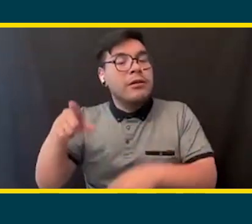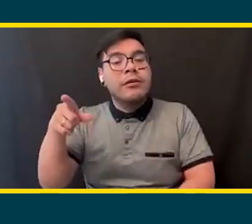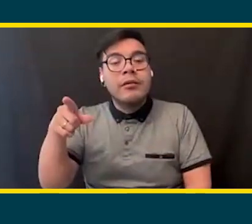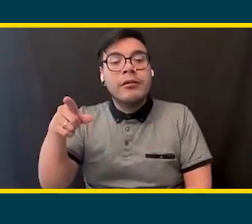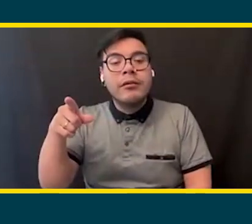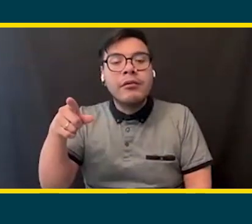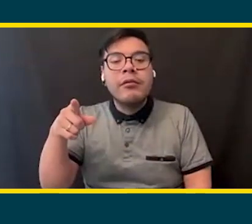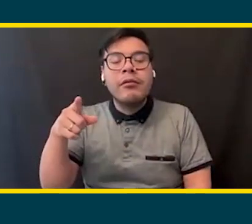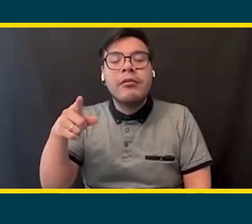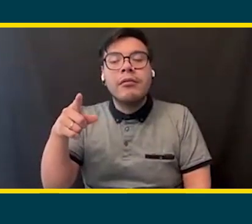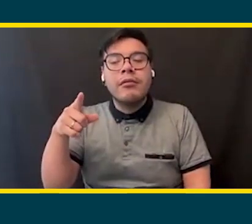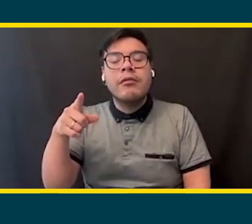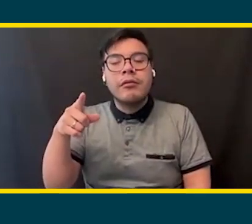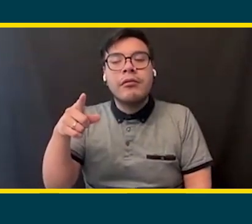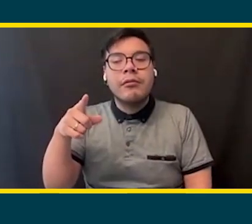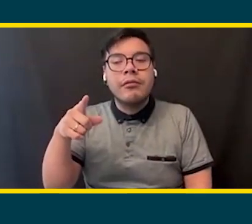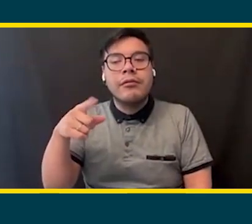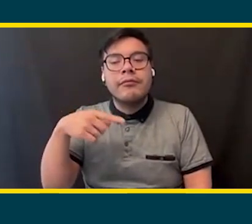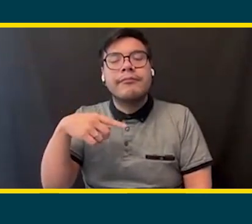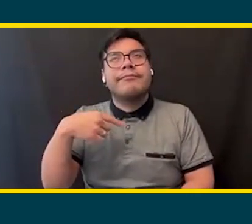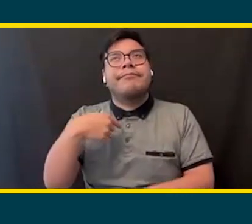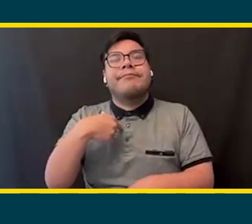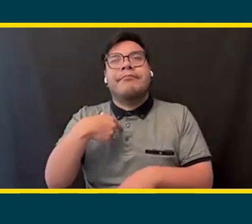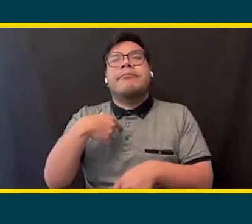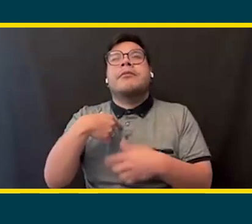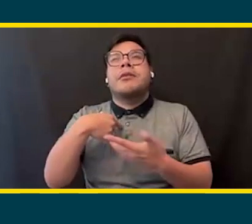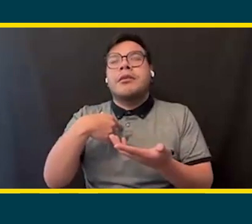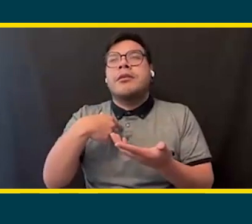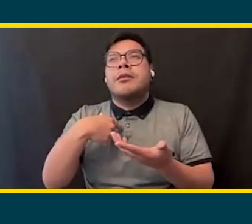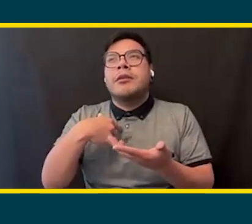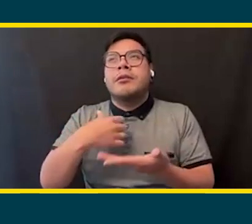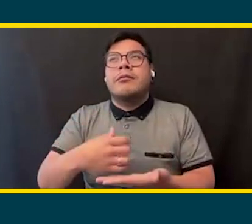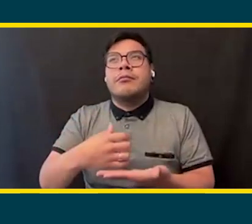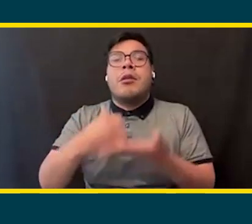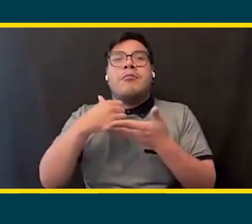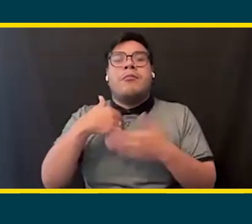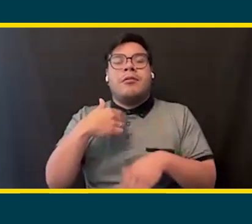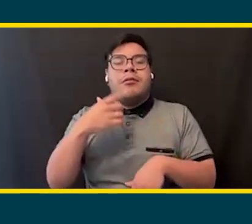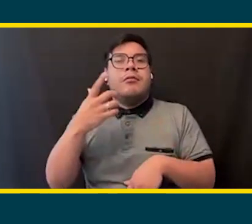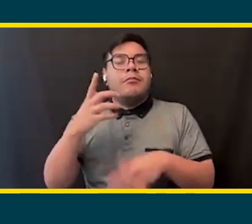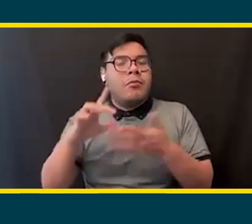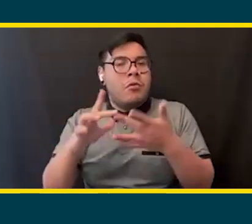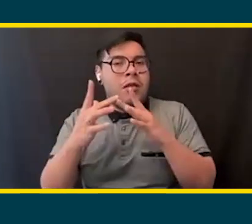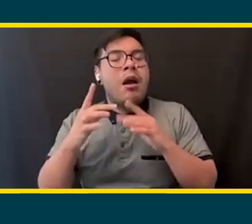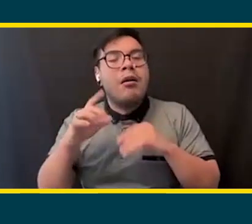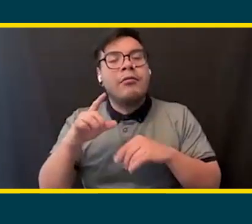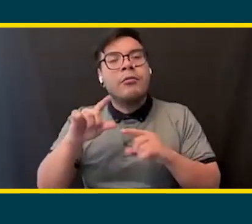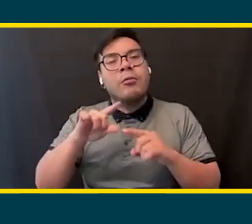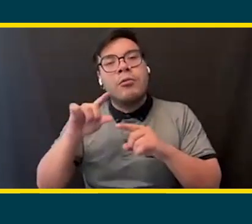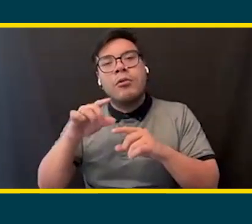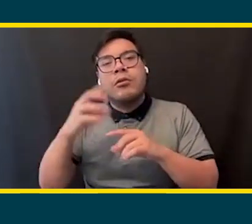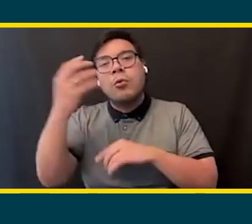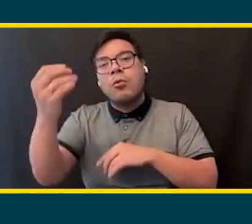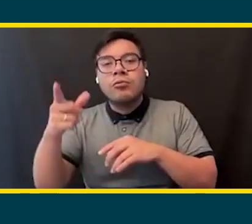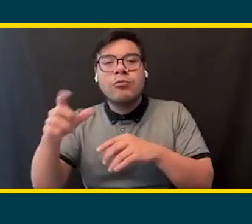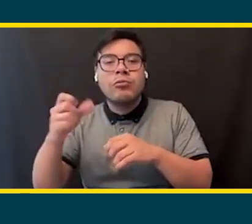one of the things that really helped me was, beyond being online, is going to support groups or different events and